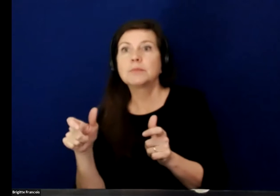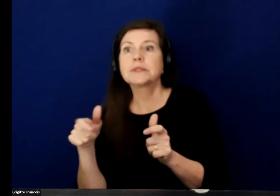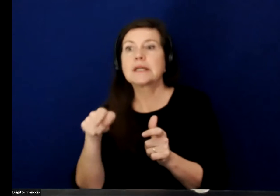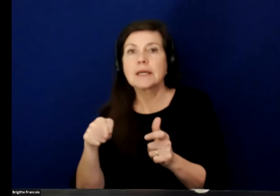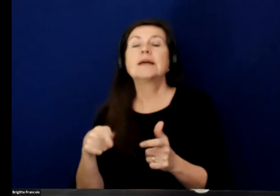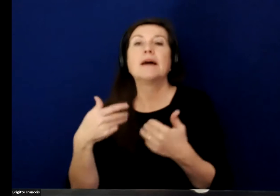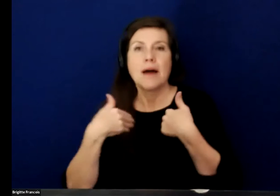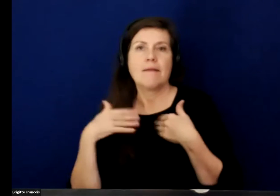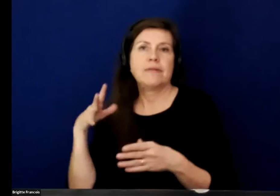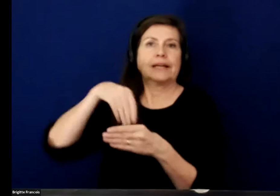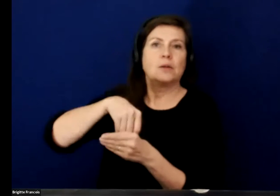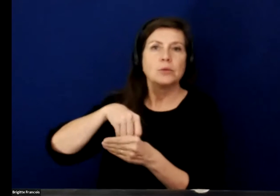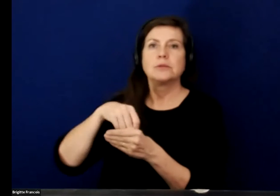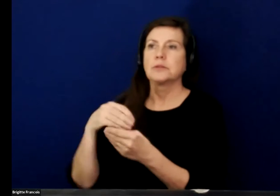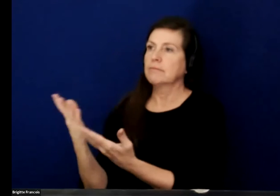important